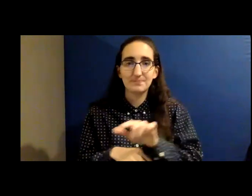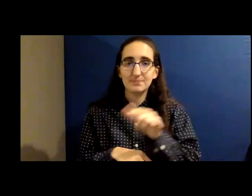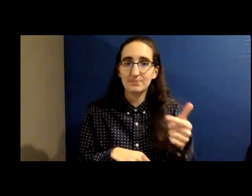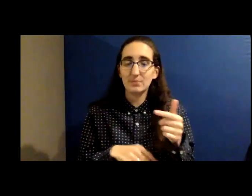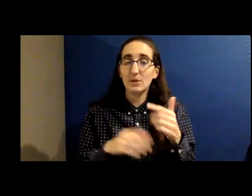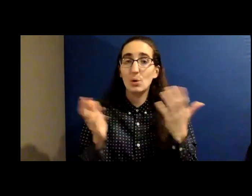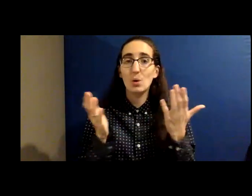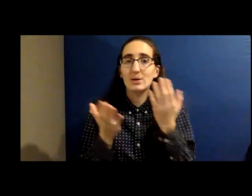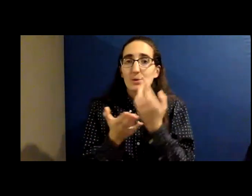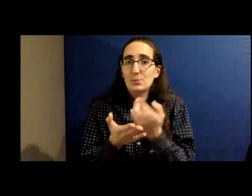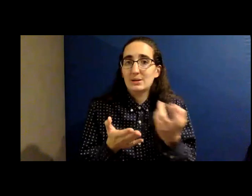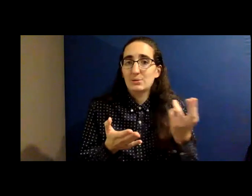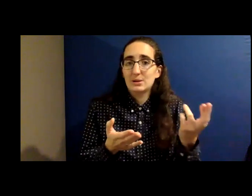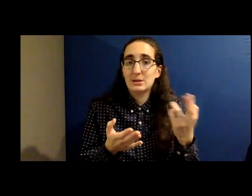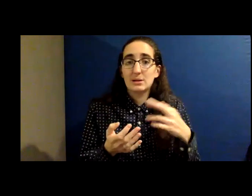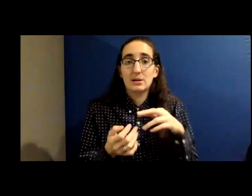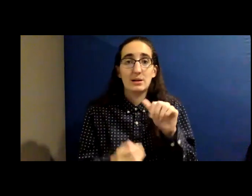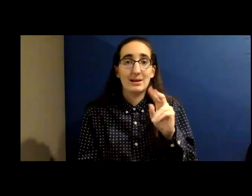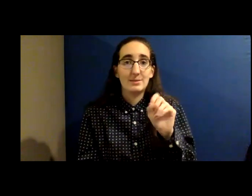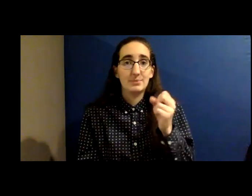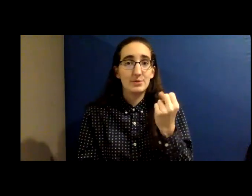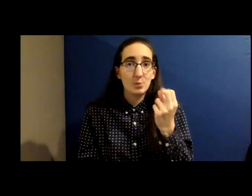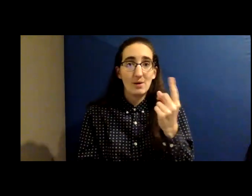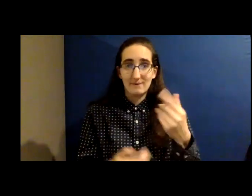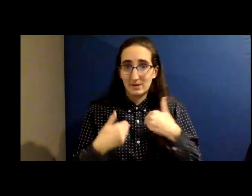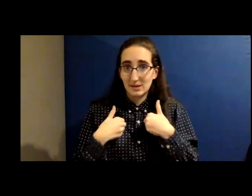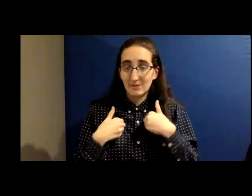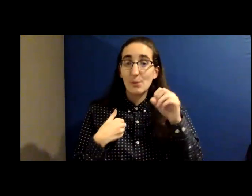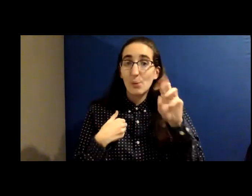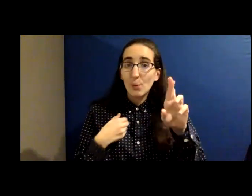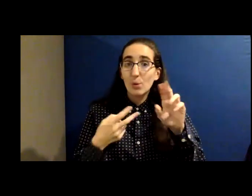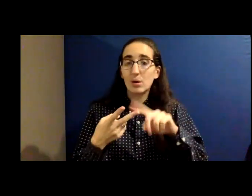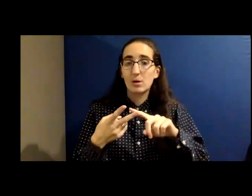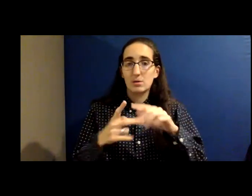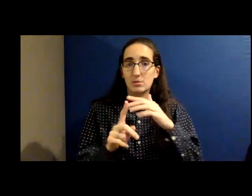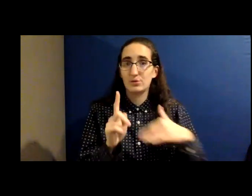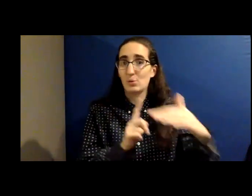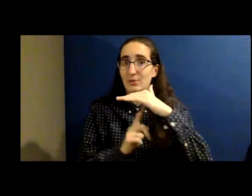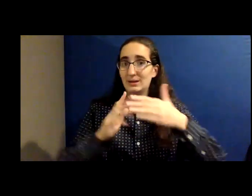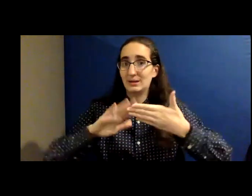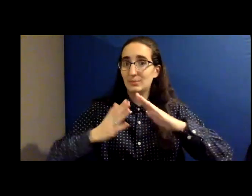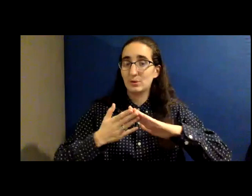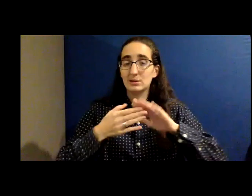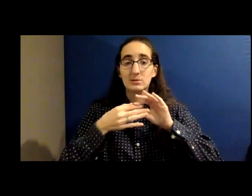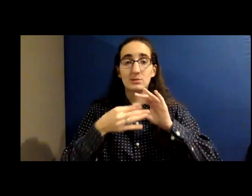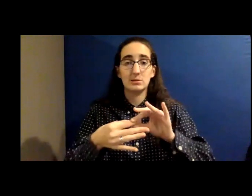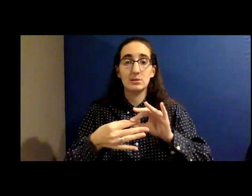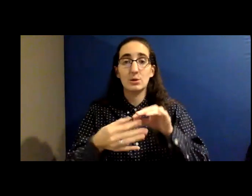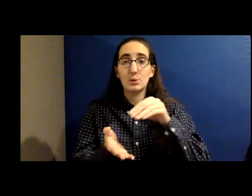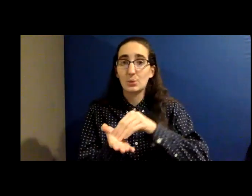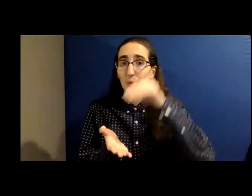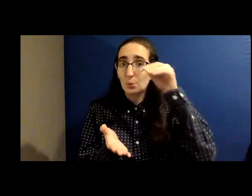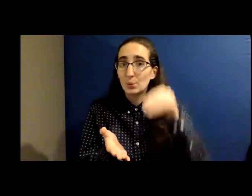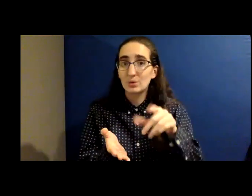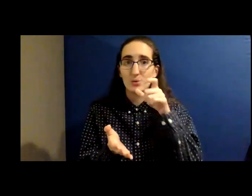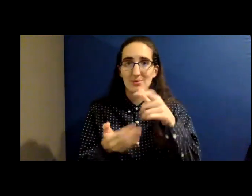What resources does Adams 12 have or our surrounding community for students who